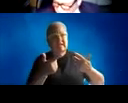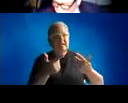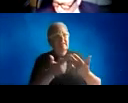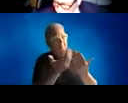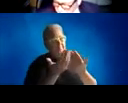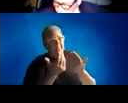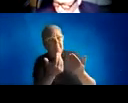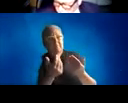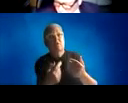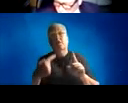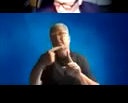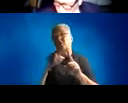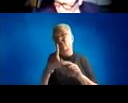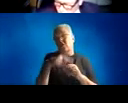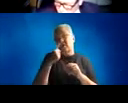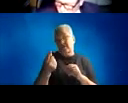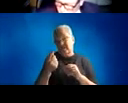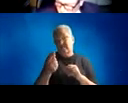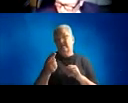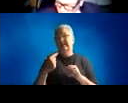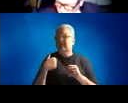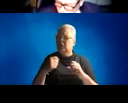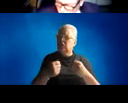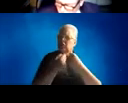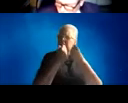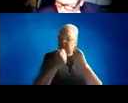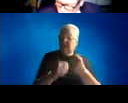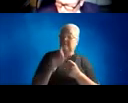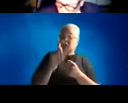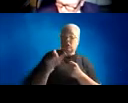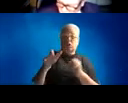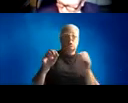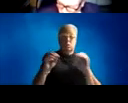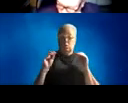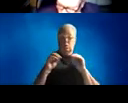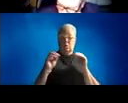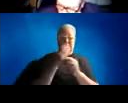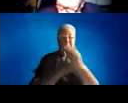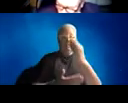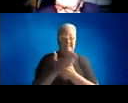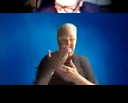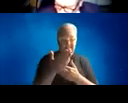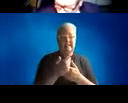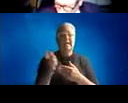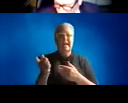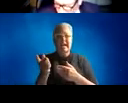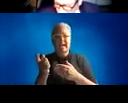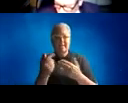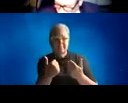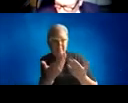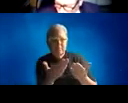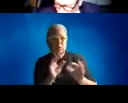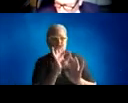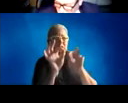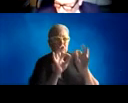to work with persons who were persons without disabilities in administering questionnaires. Took a lot of